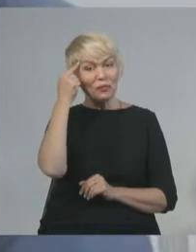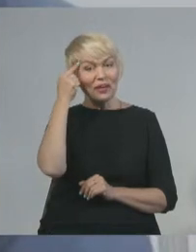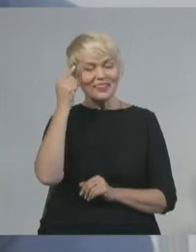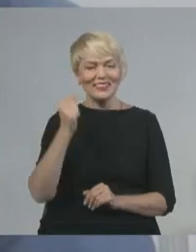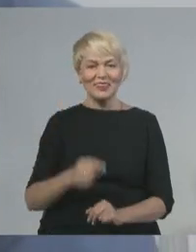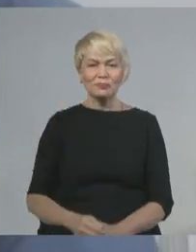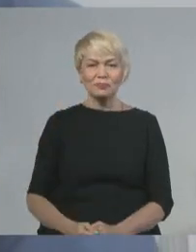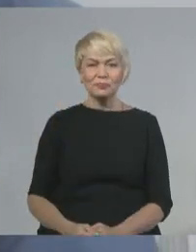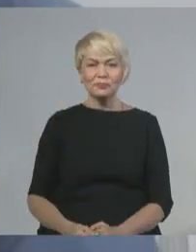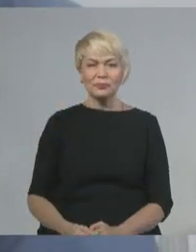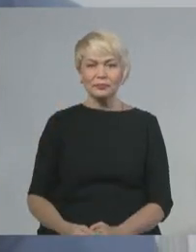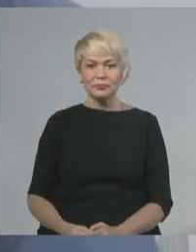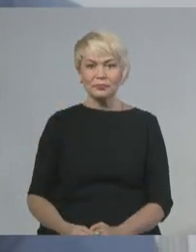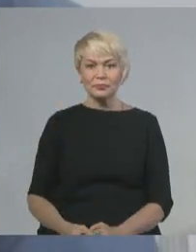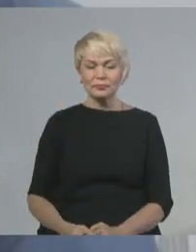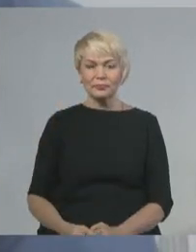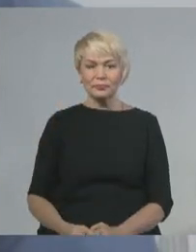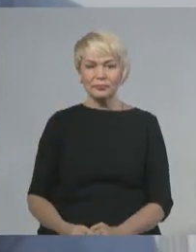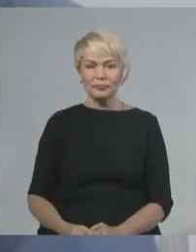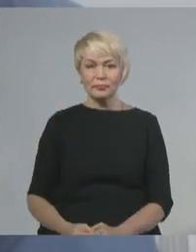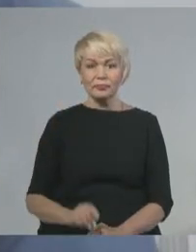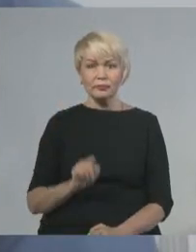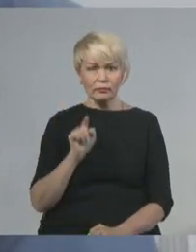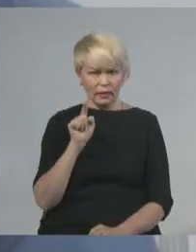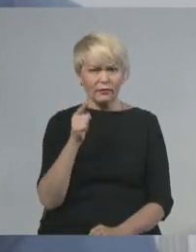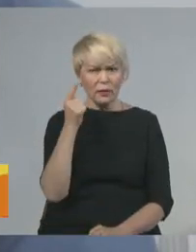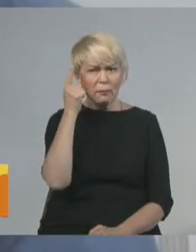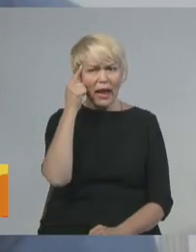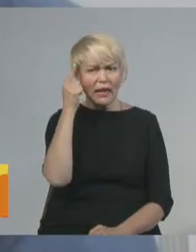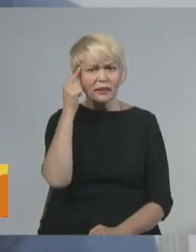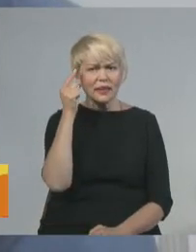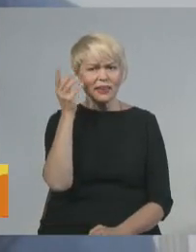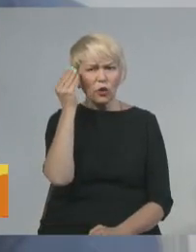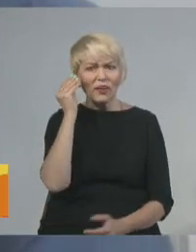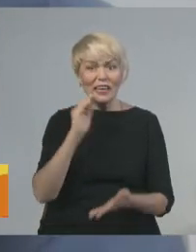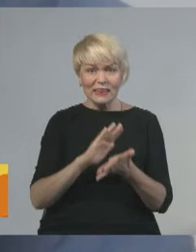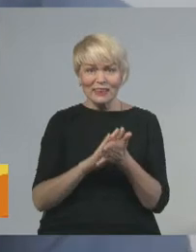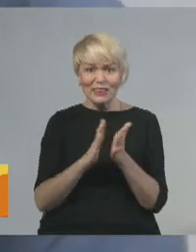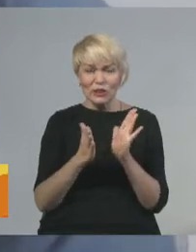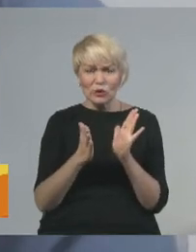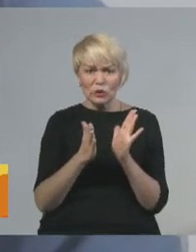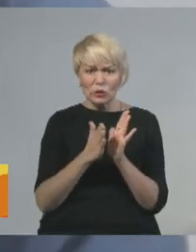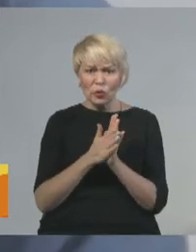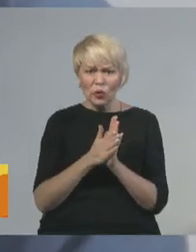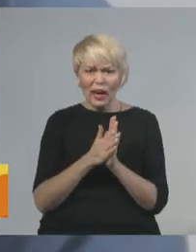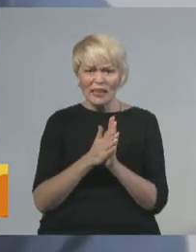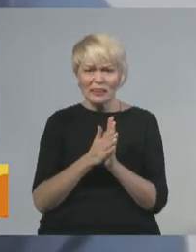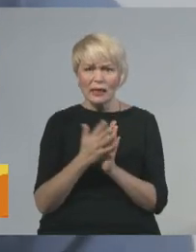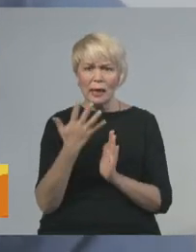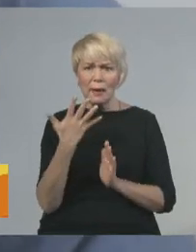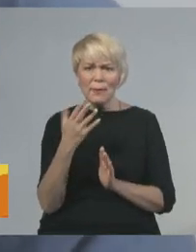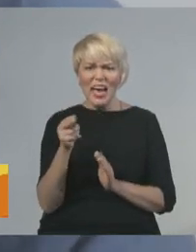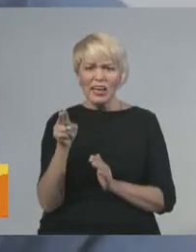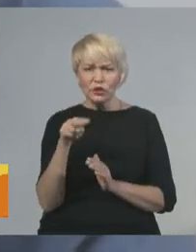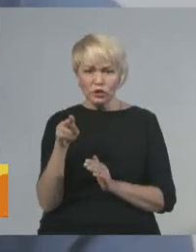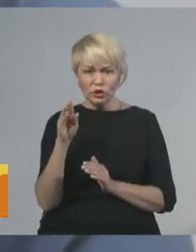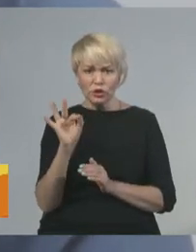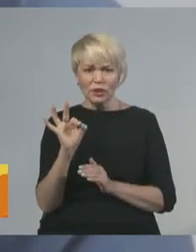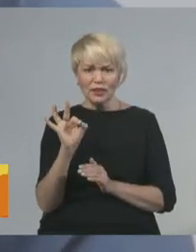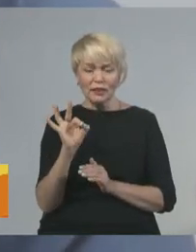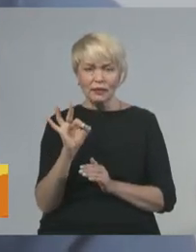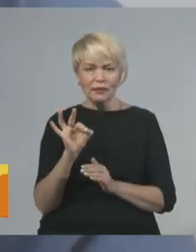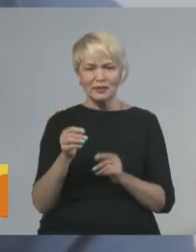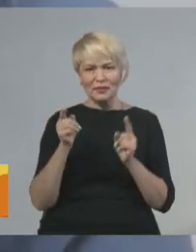uh you mean this this 5g thing um obviously i think the set of this information was more or less the same